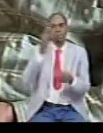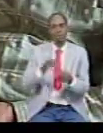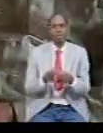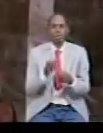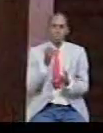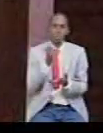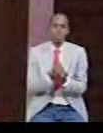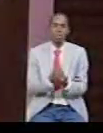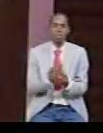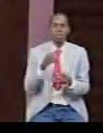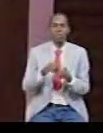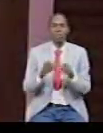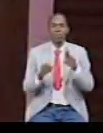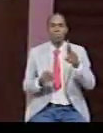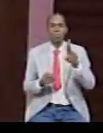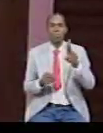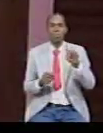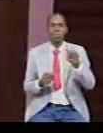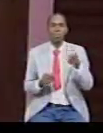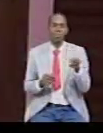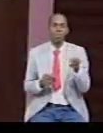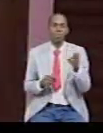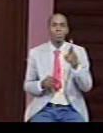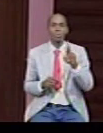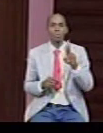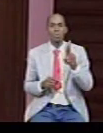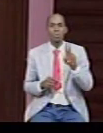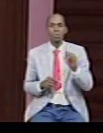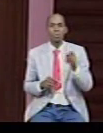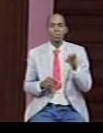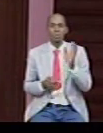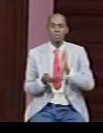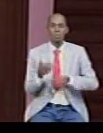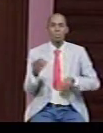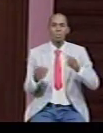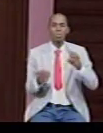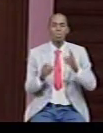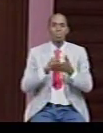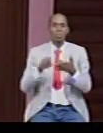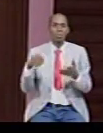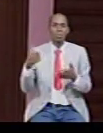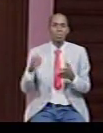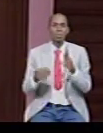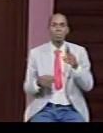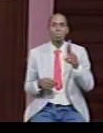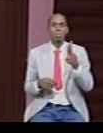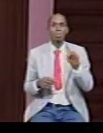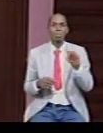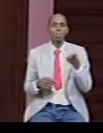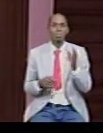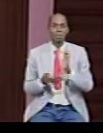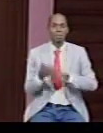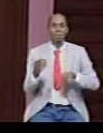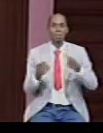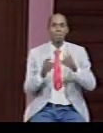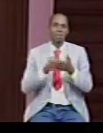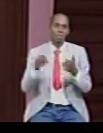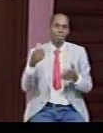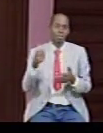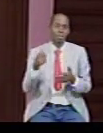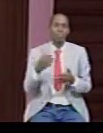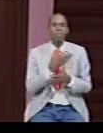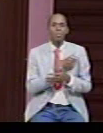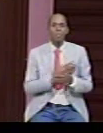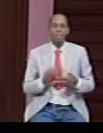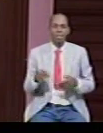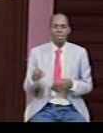at Ruth chapter 1. I'm reading from verse 10. Ruth chapter 1, verse 10. And he